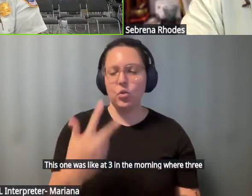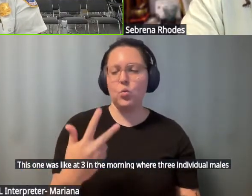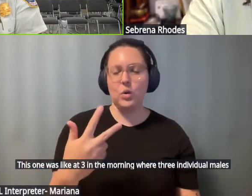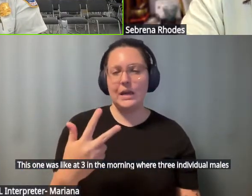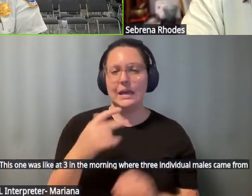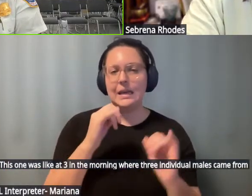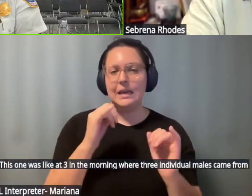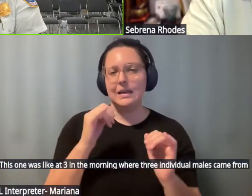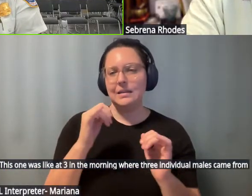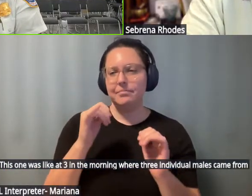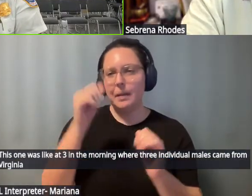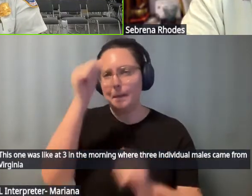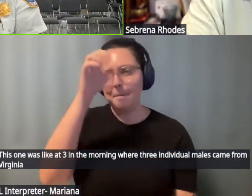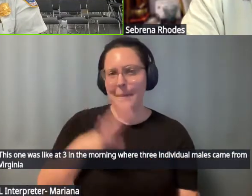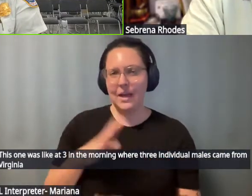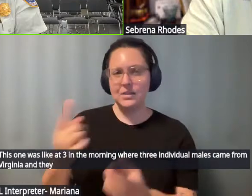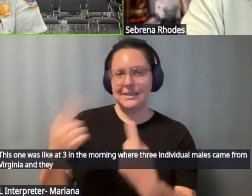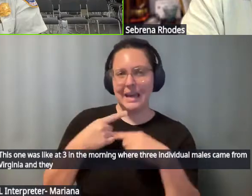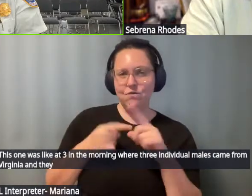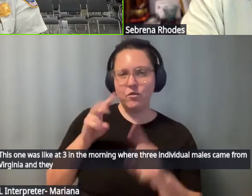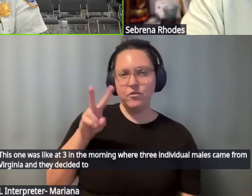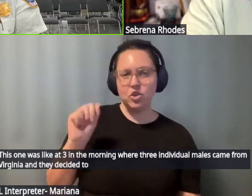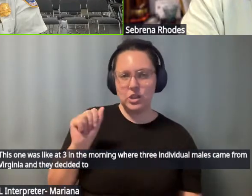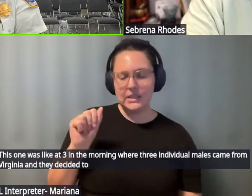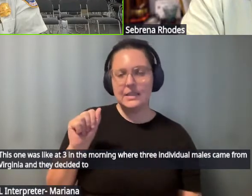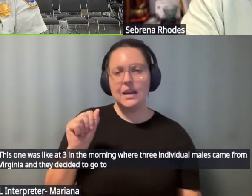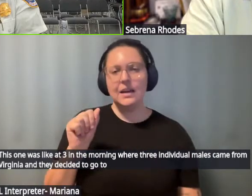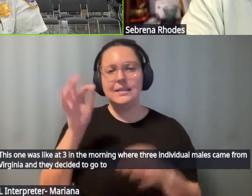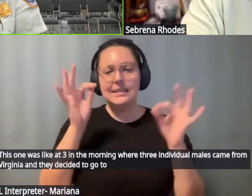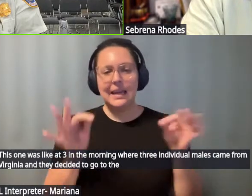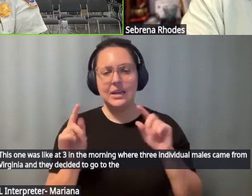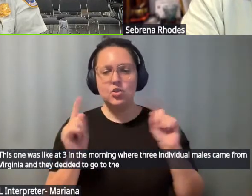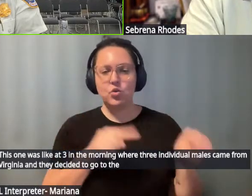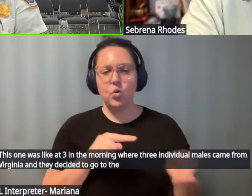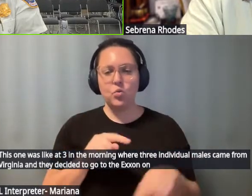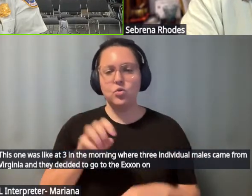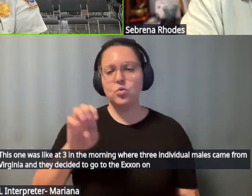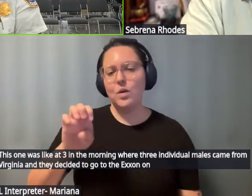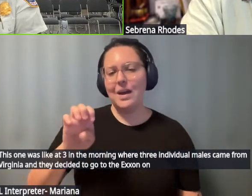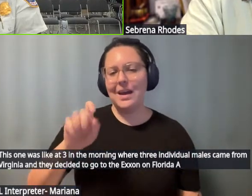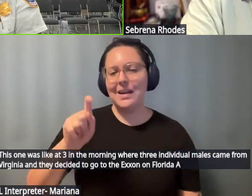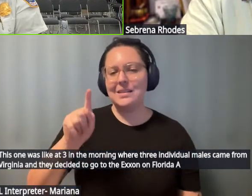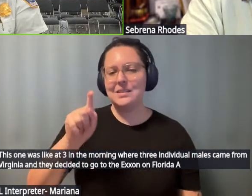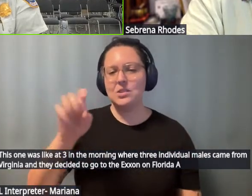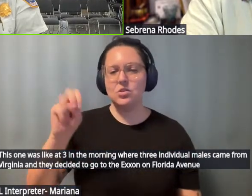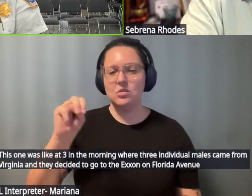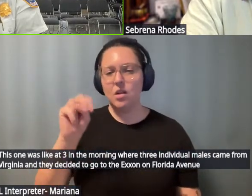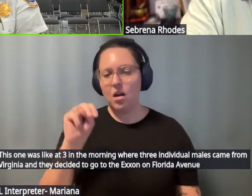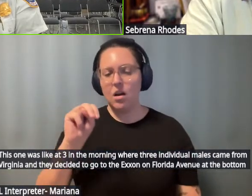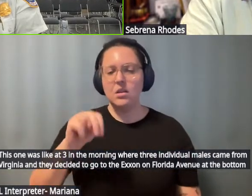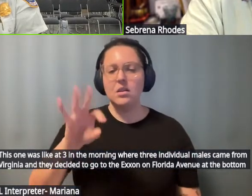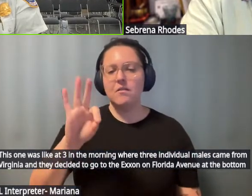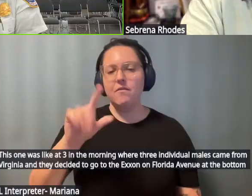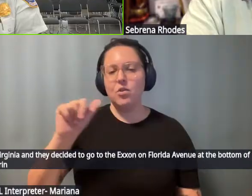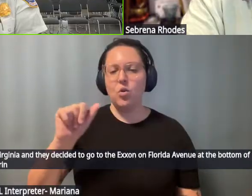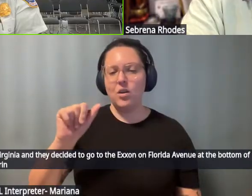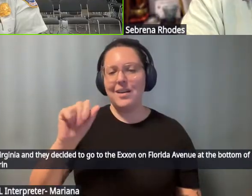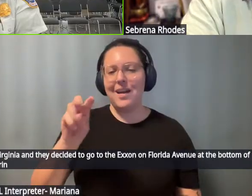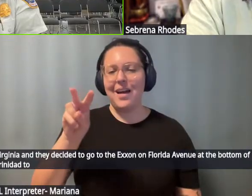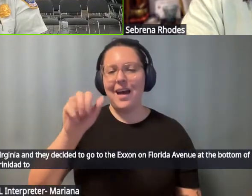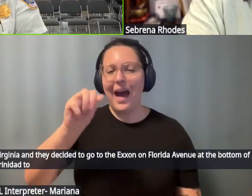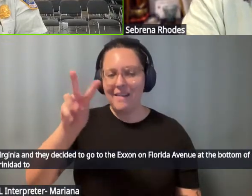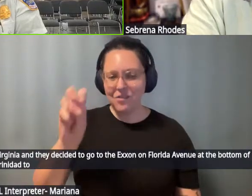from Virginia, and they decided to go to the Exxon on Florida Avenue at the bottom of Trinidad to go